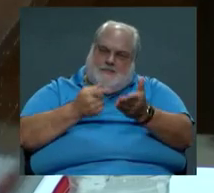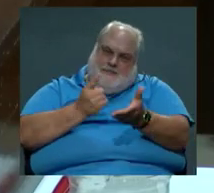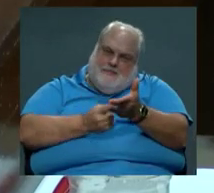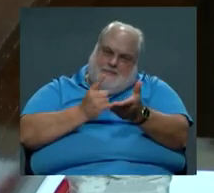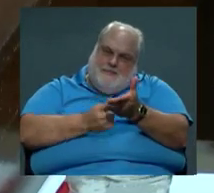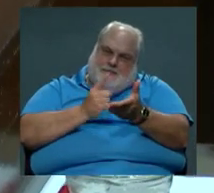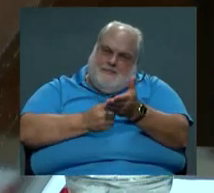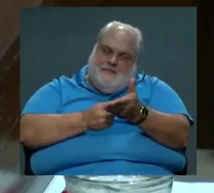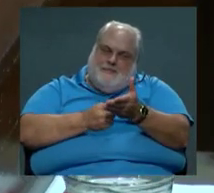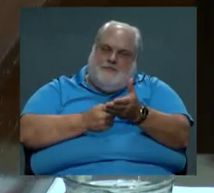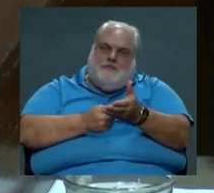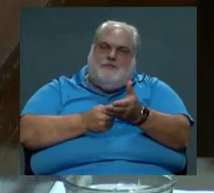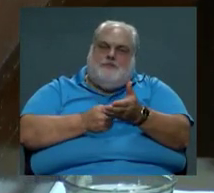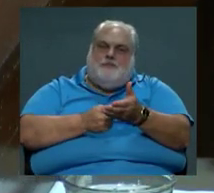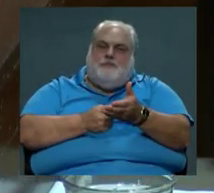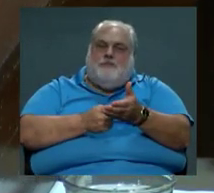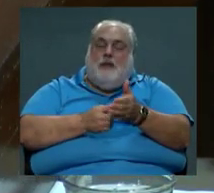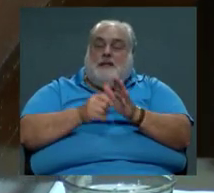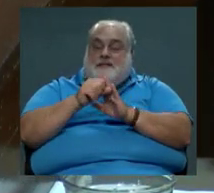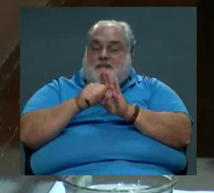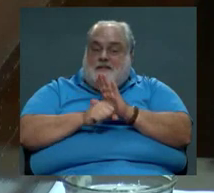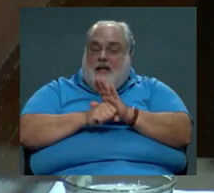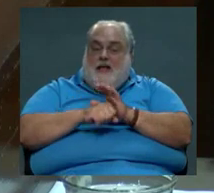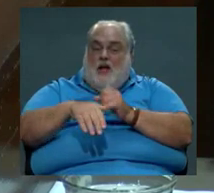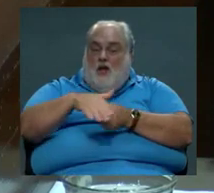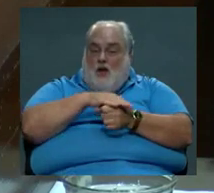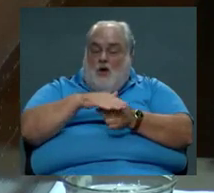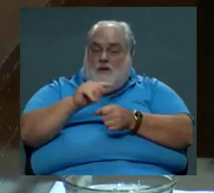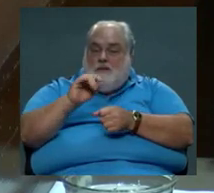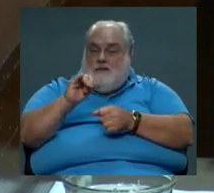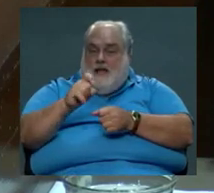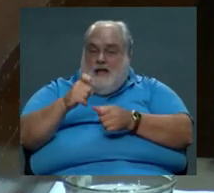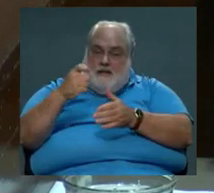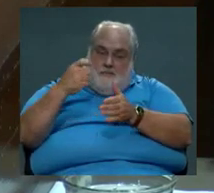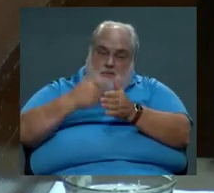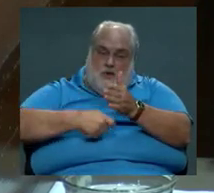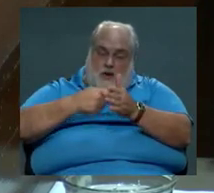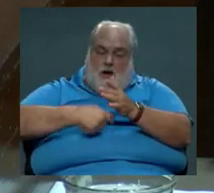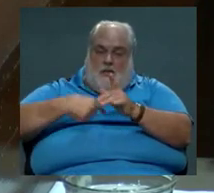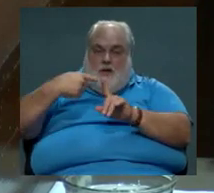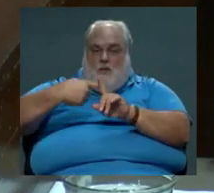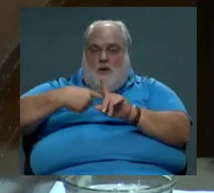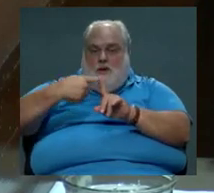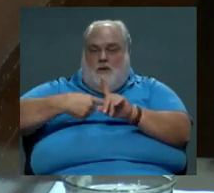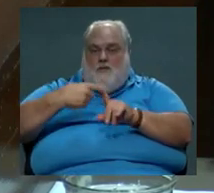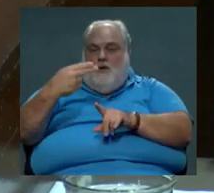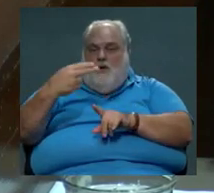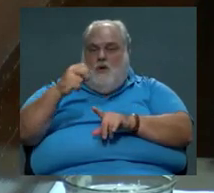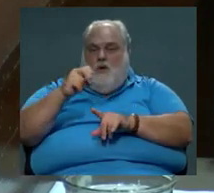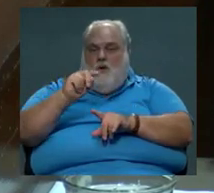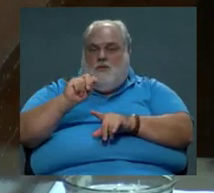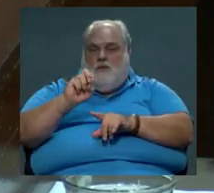what types of local and state taxes should be charged on the rental of hotel rooms.